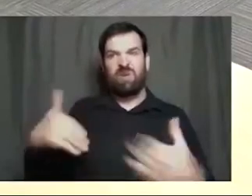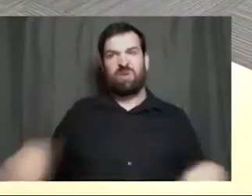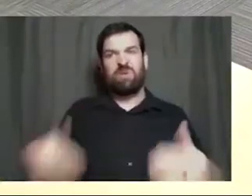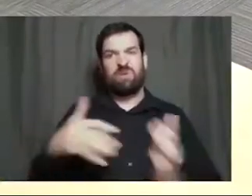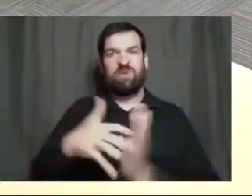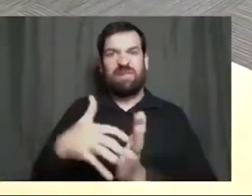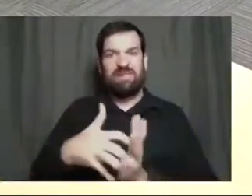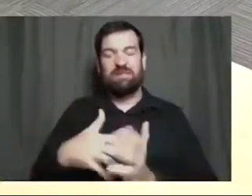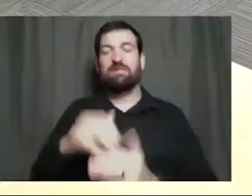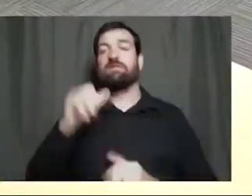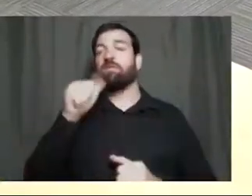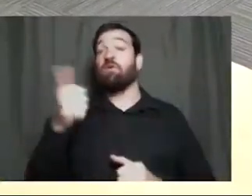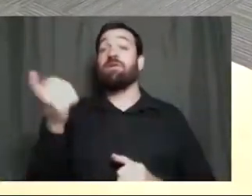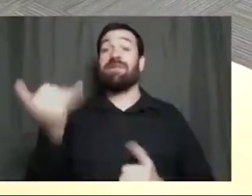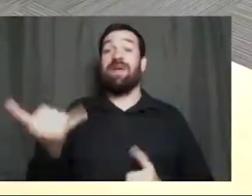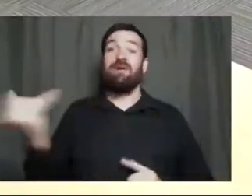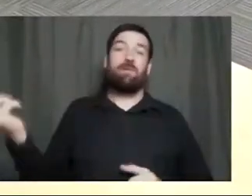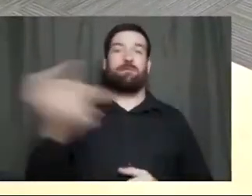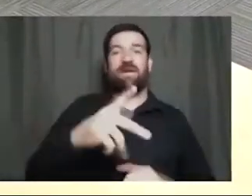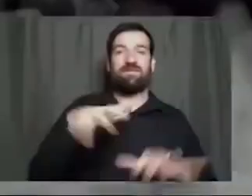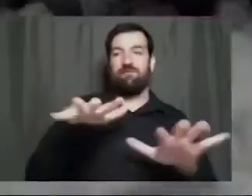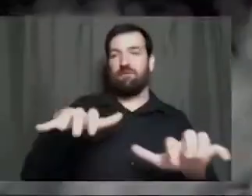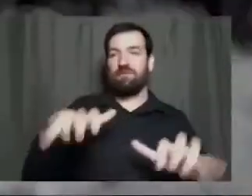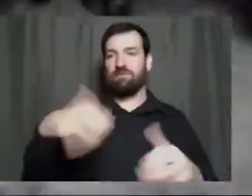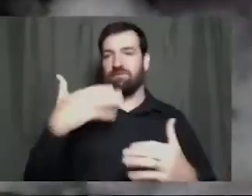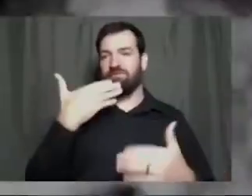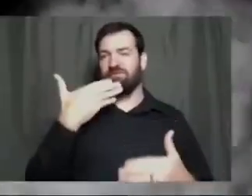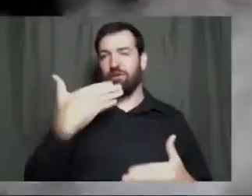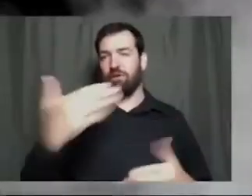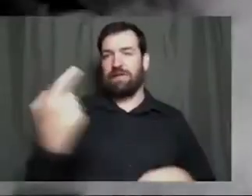heading back to the freezer. Have a great day.